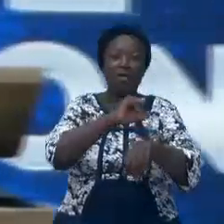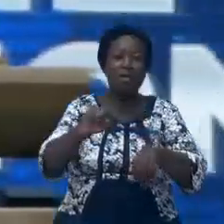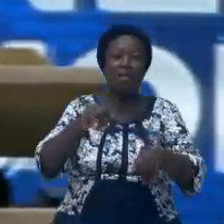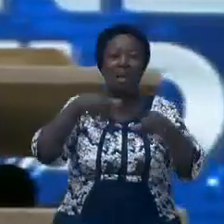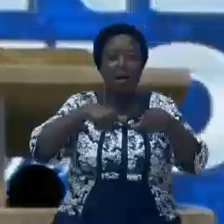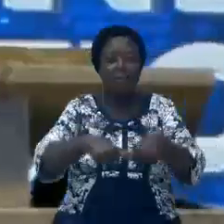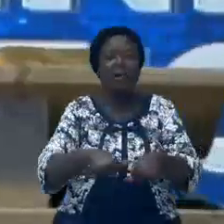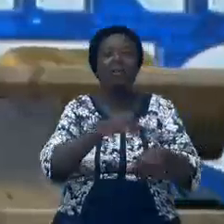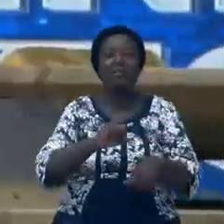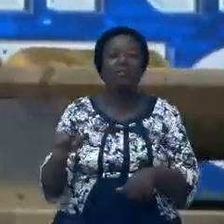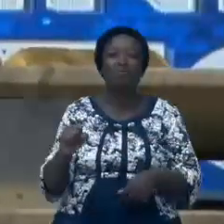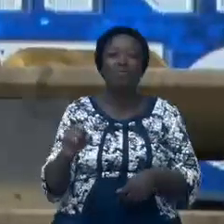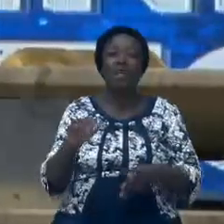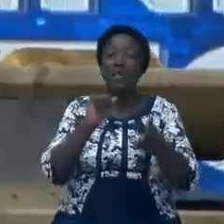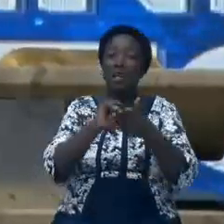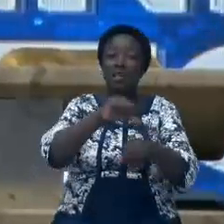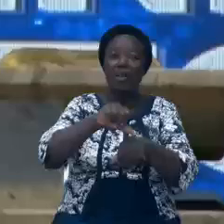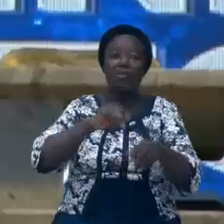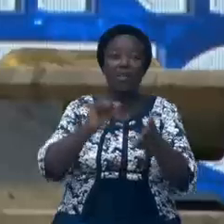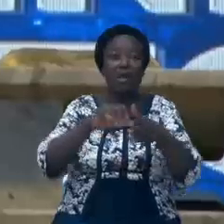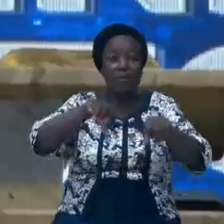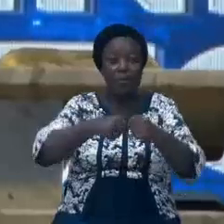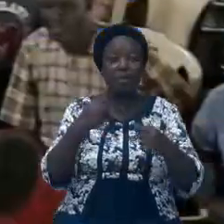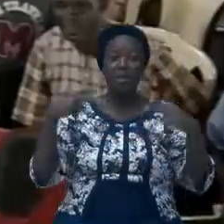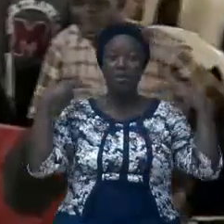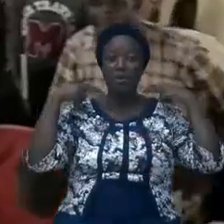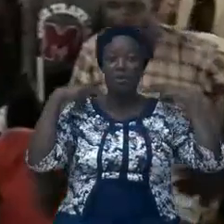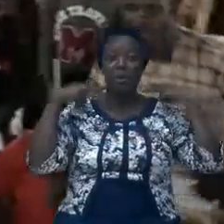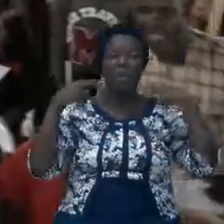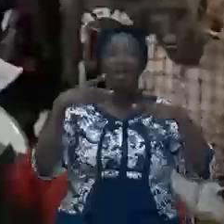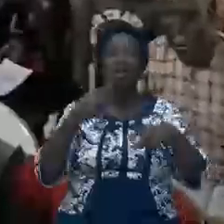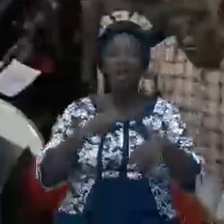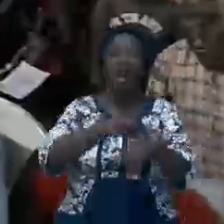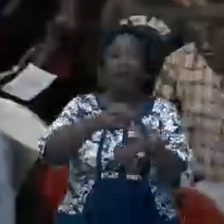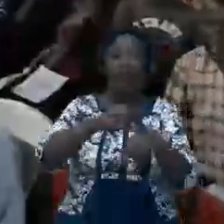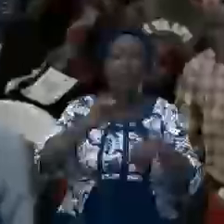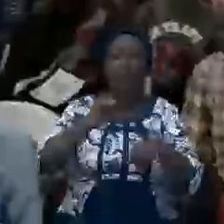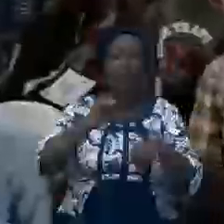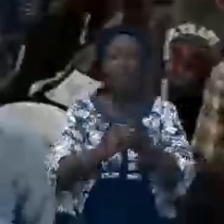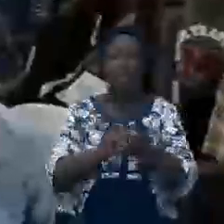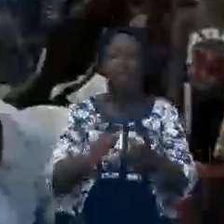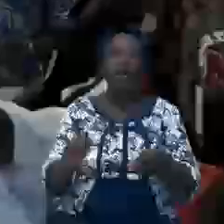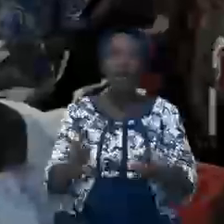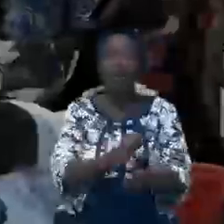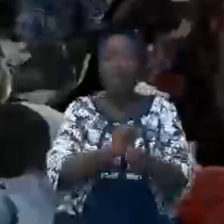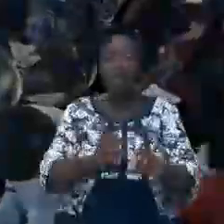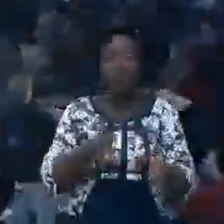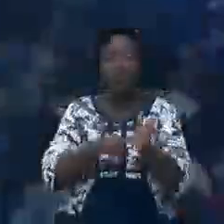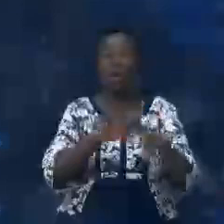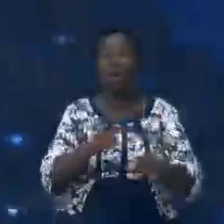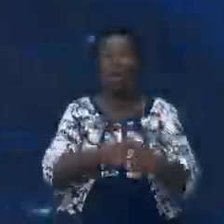and ever, anointing abiding. That anointing that breaks the yoke.